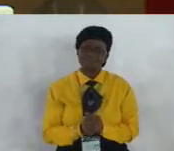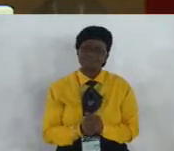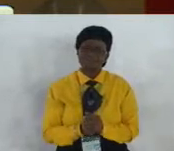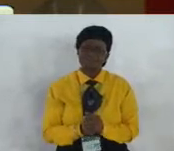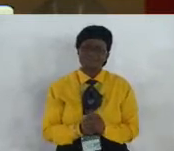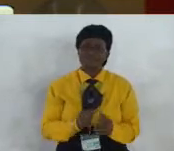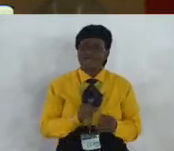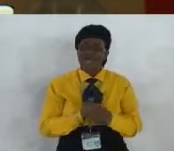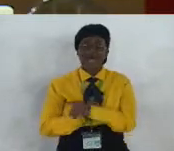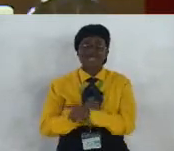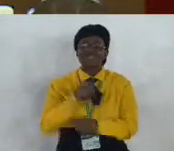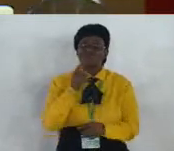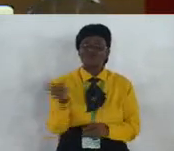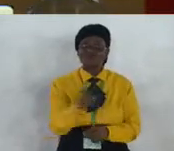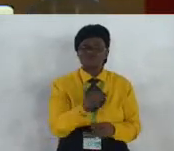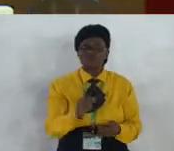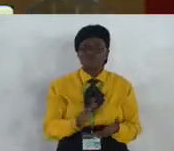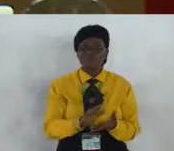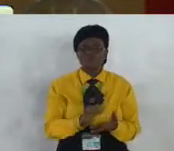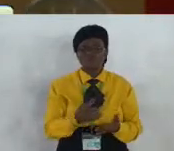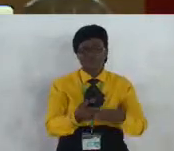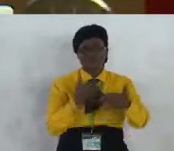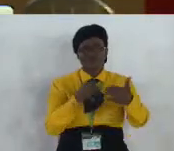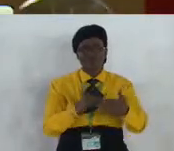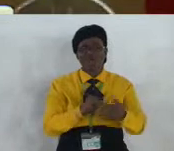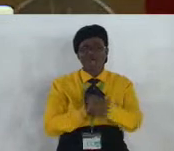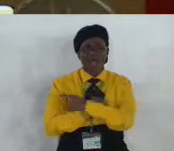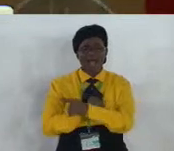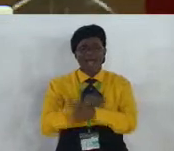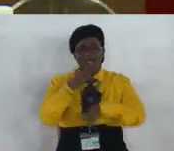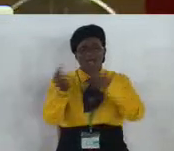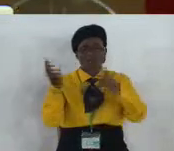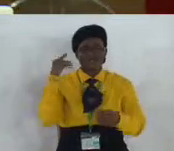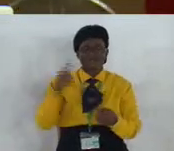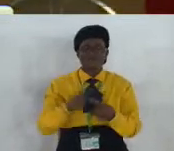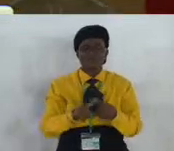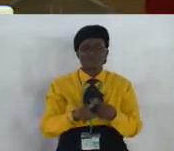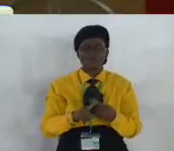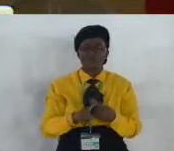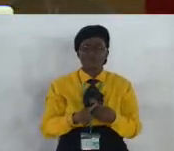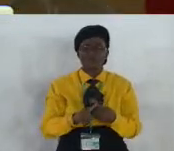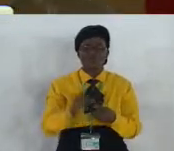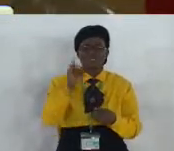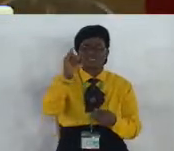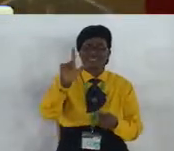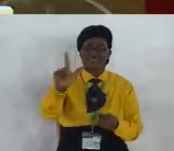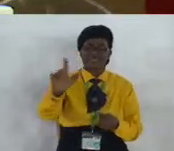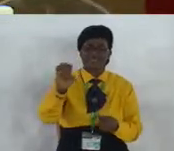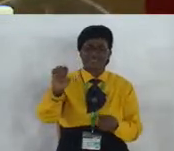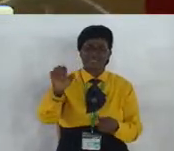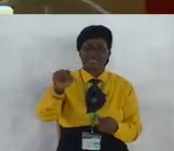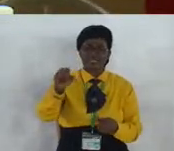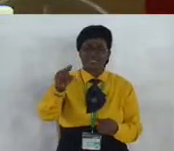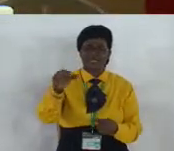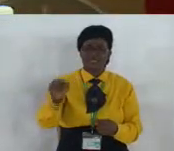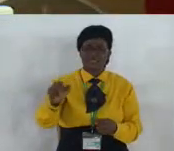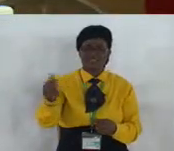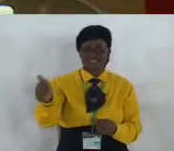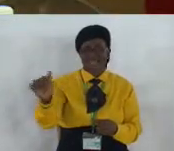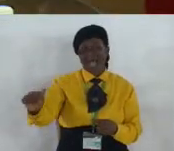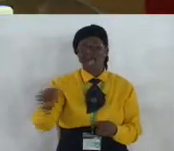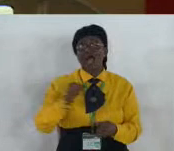Told you before, I went to Elisha. I saw some children